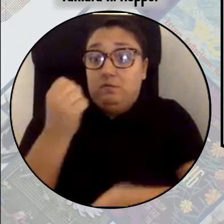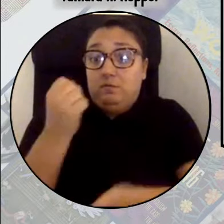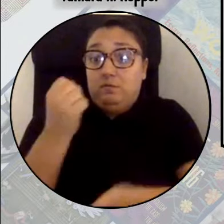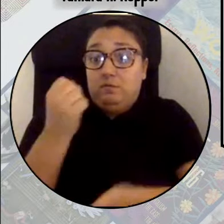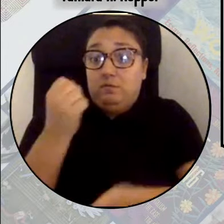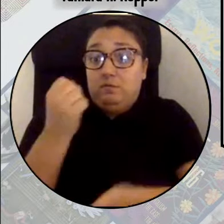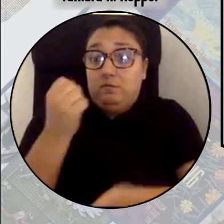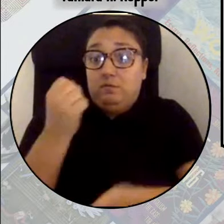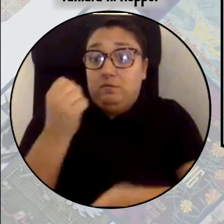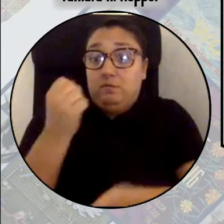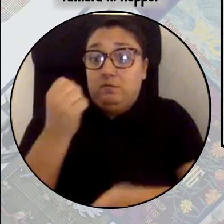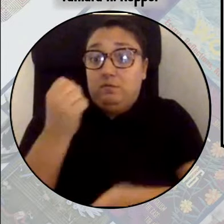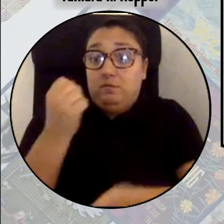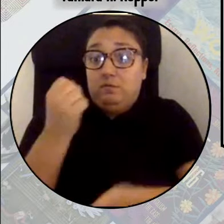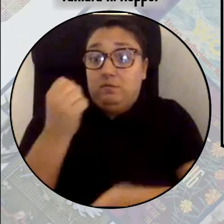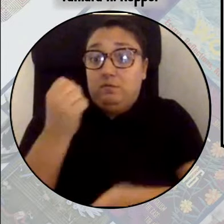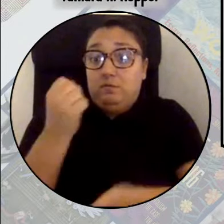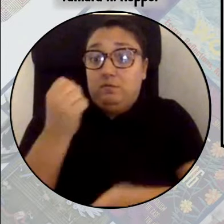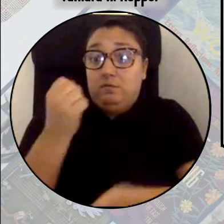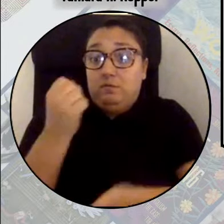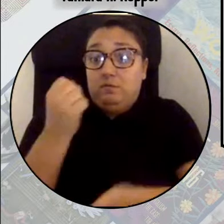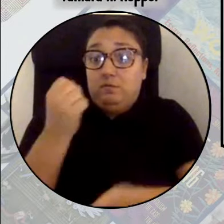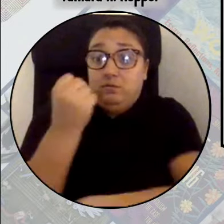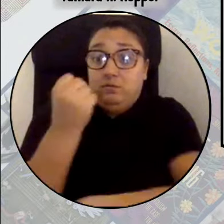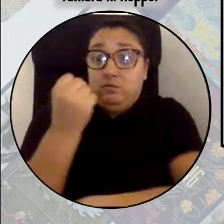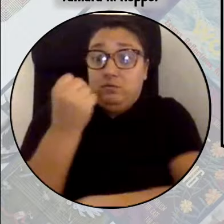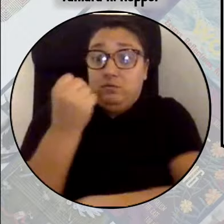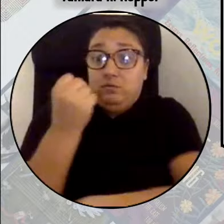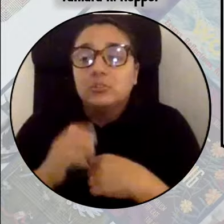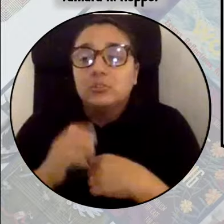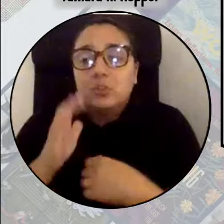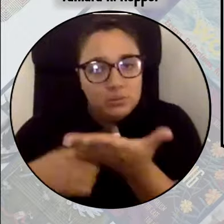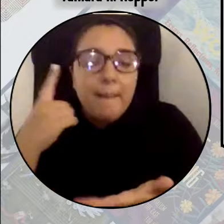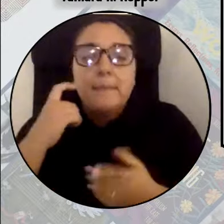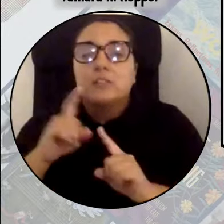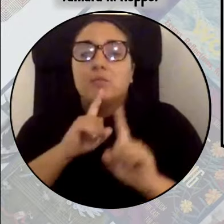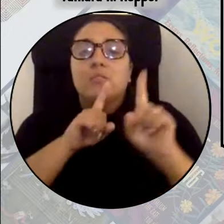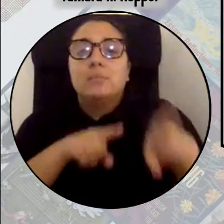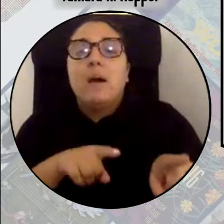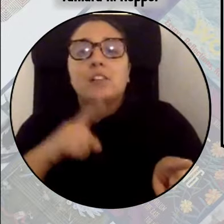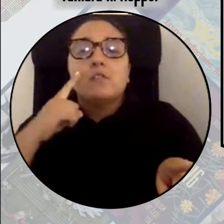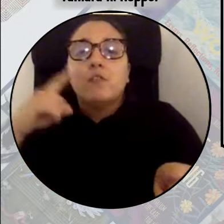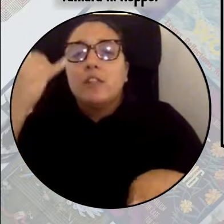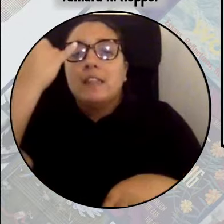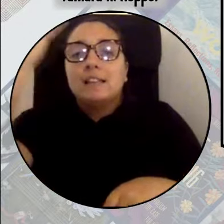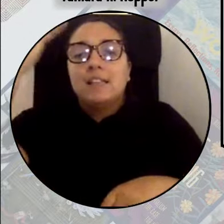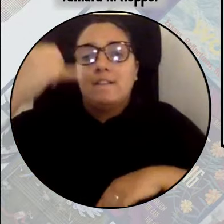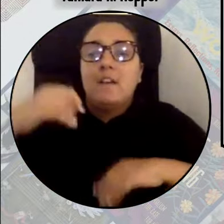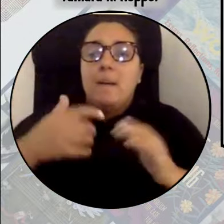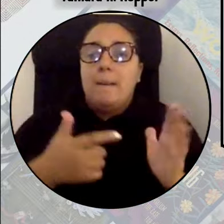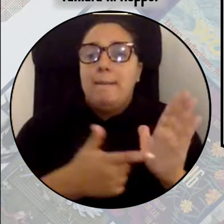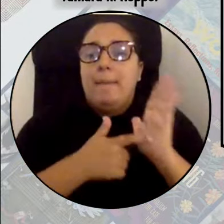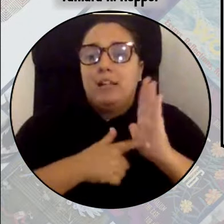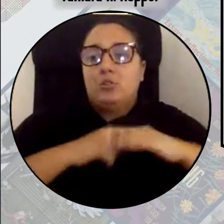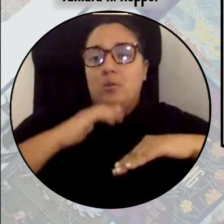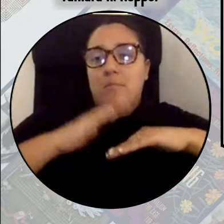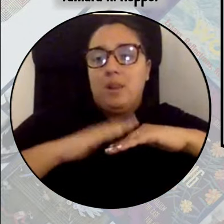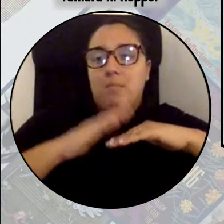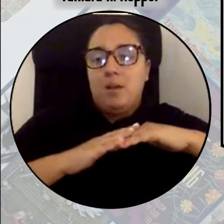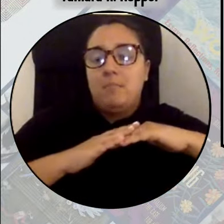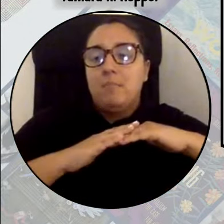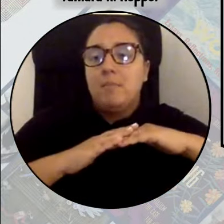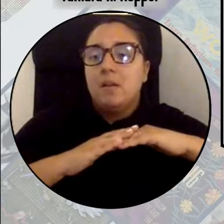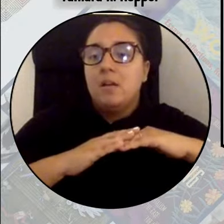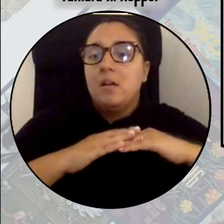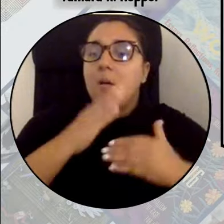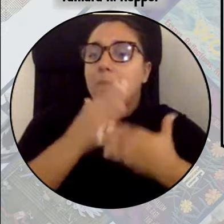about, because in response to mandatory minimums, right, part of the history of mandatory minimums comes out of